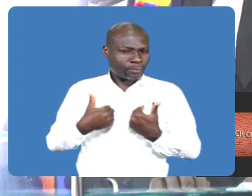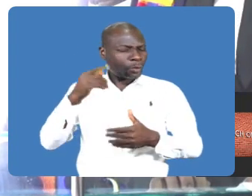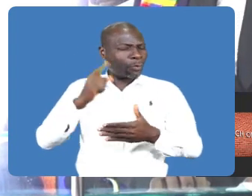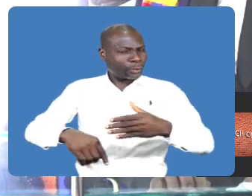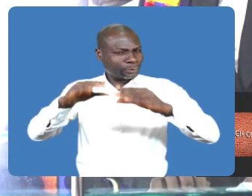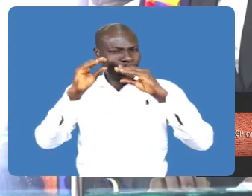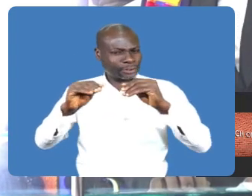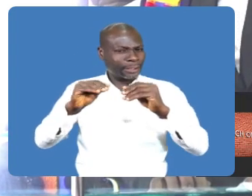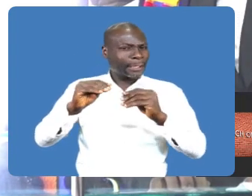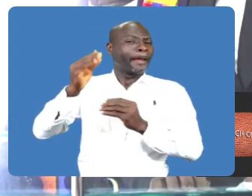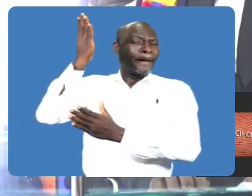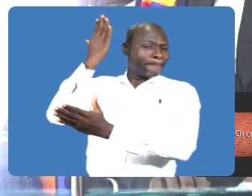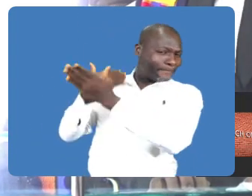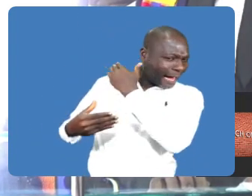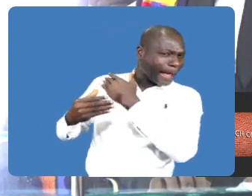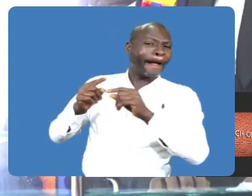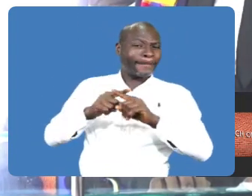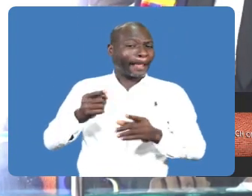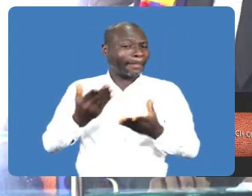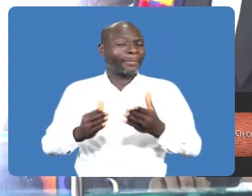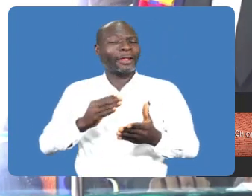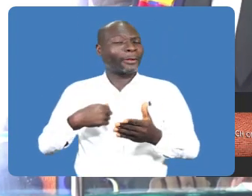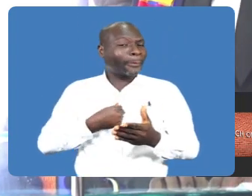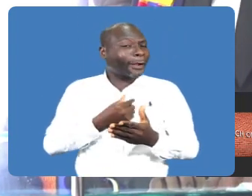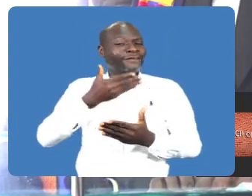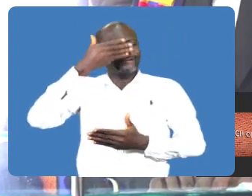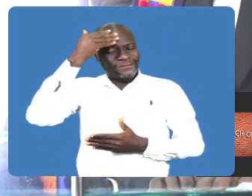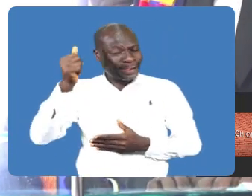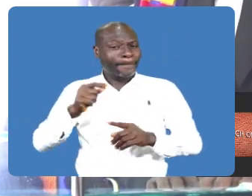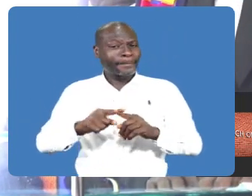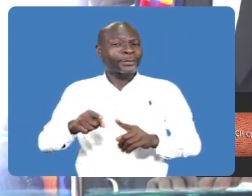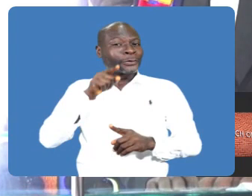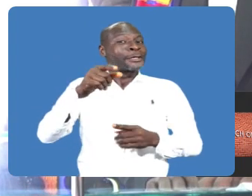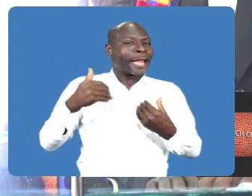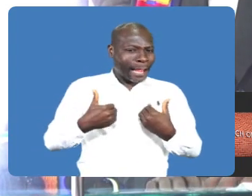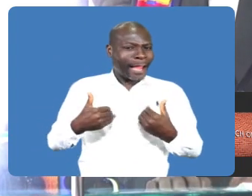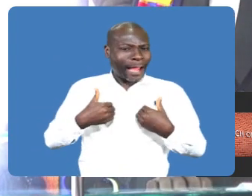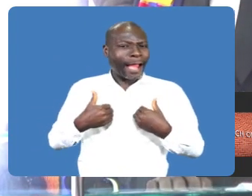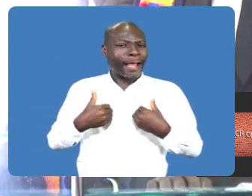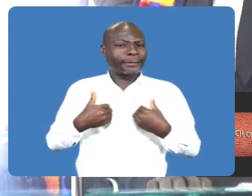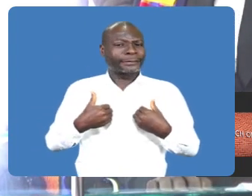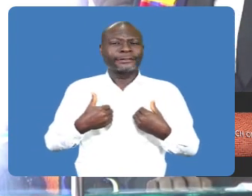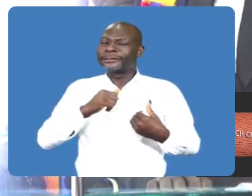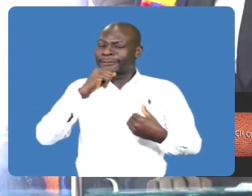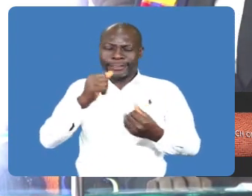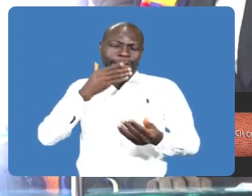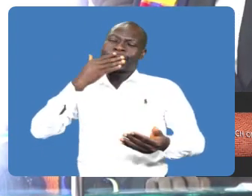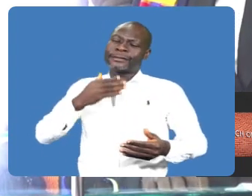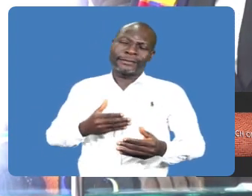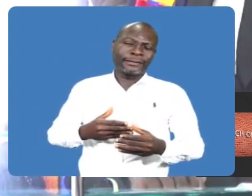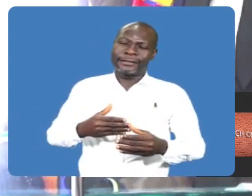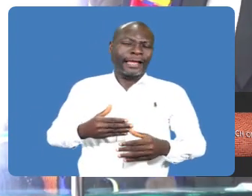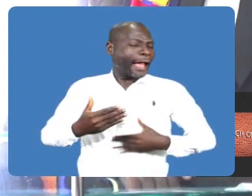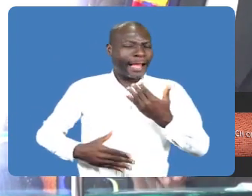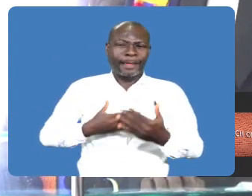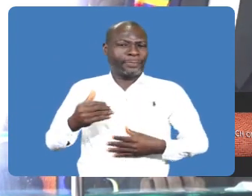answers to topics that have been treated previously, and in expressing your disappointment brought